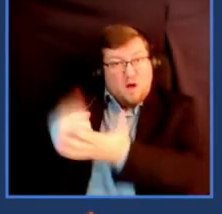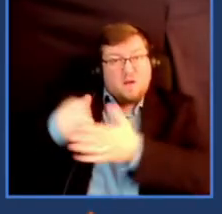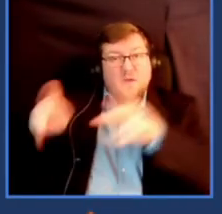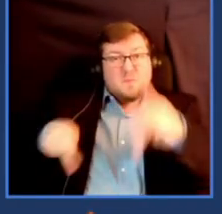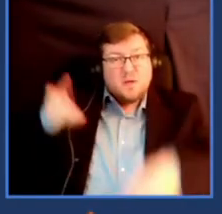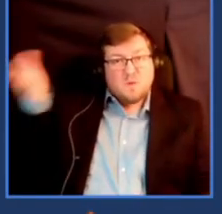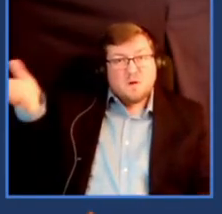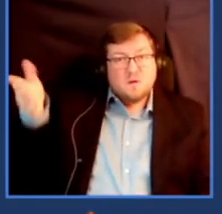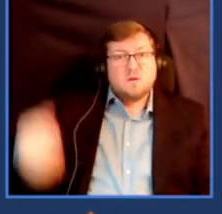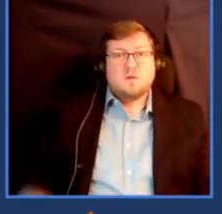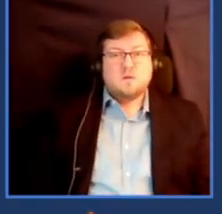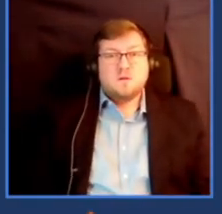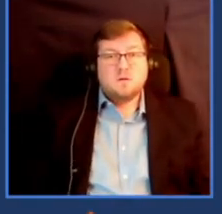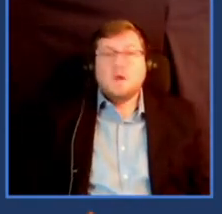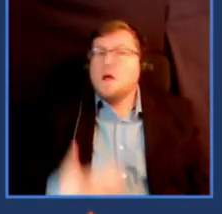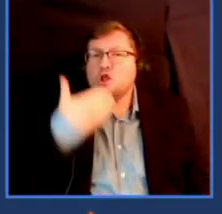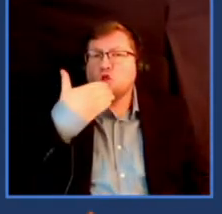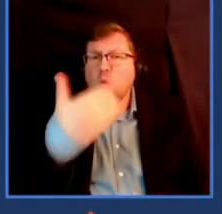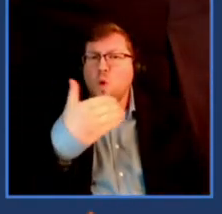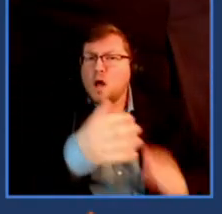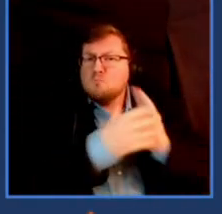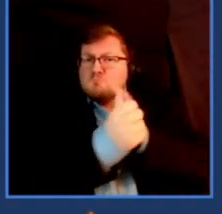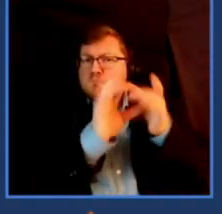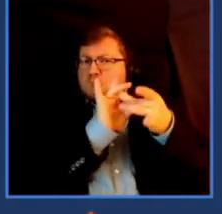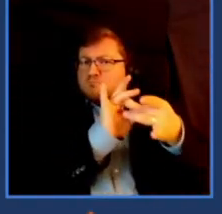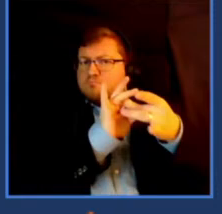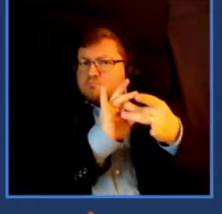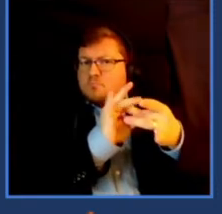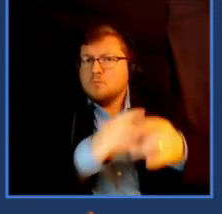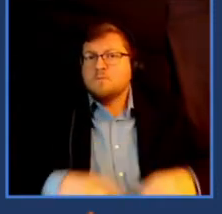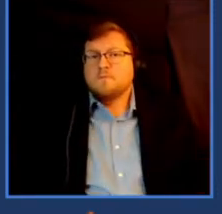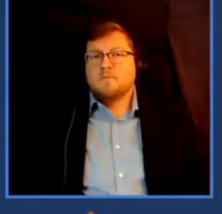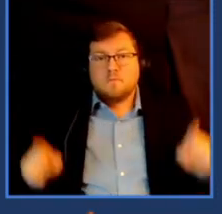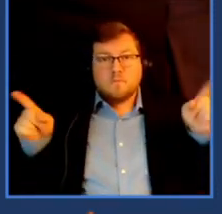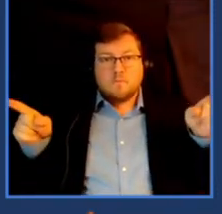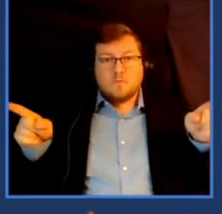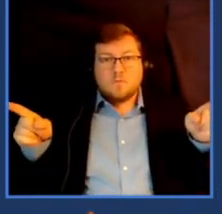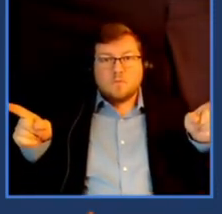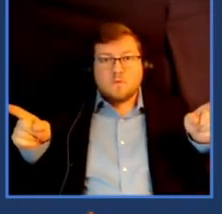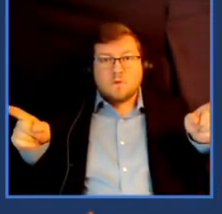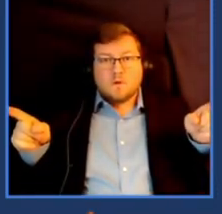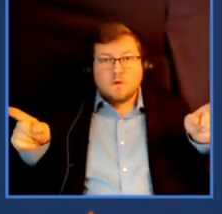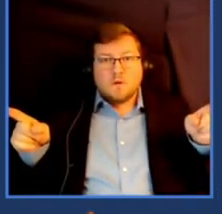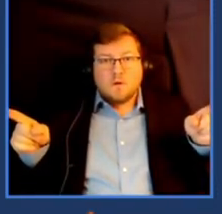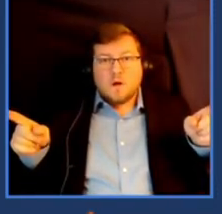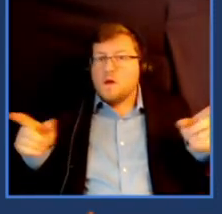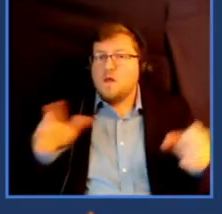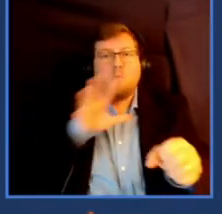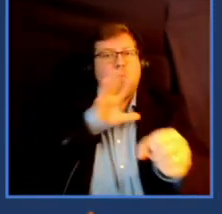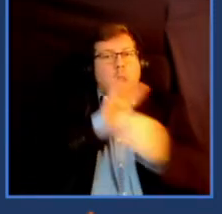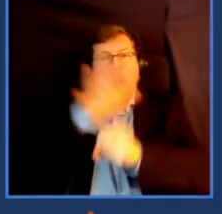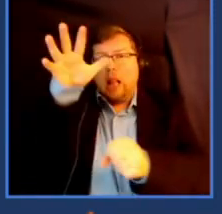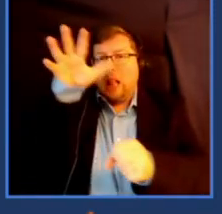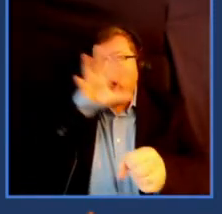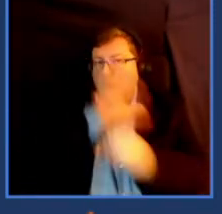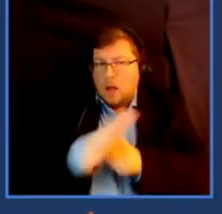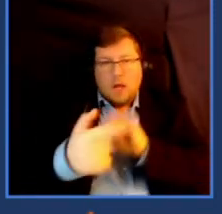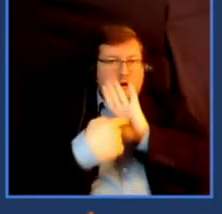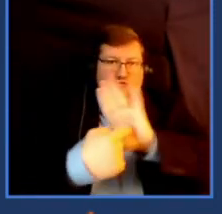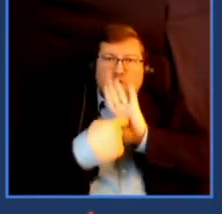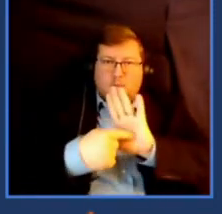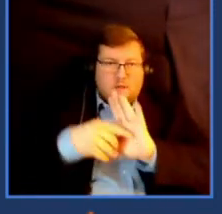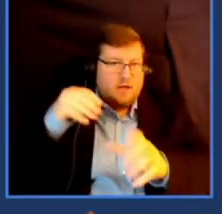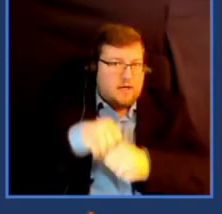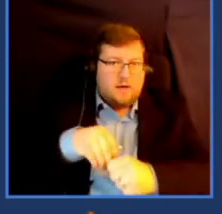and the well-connected have no shortage of representation in Washington.